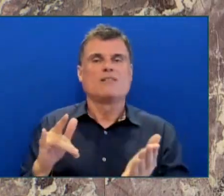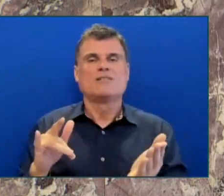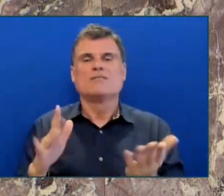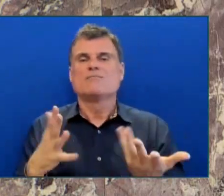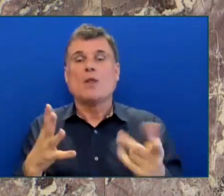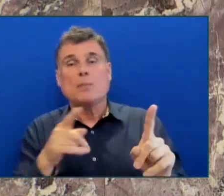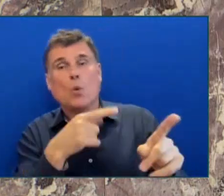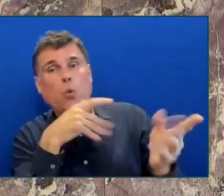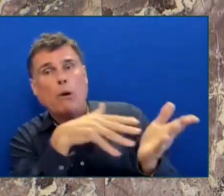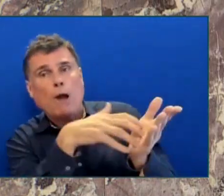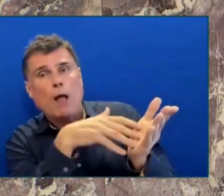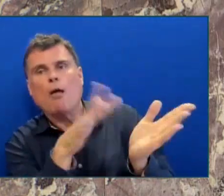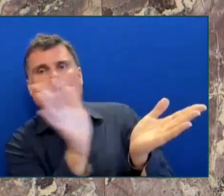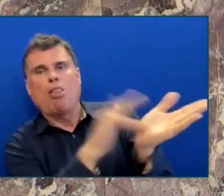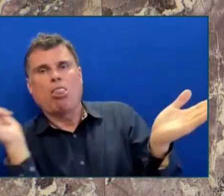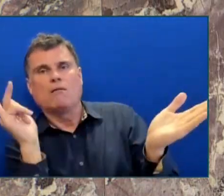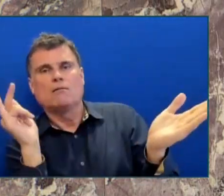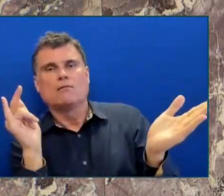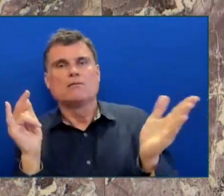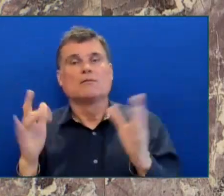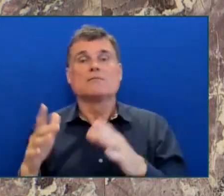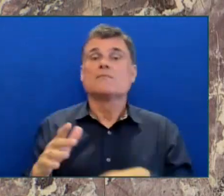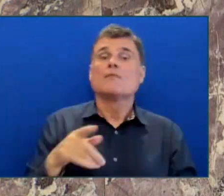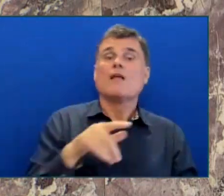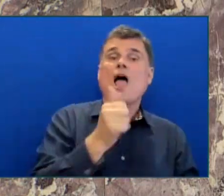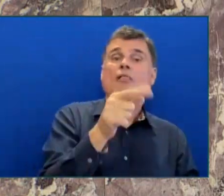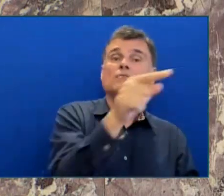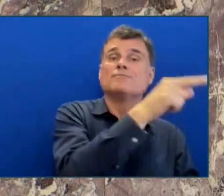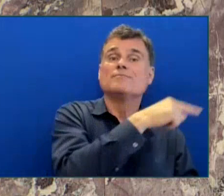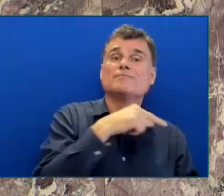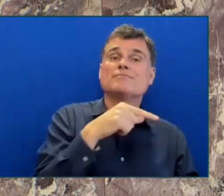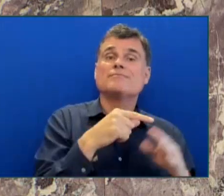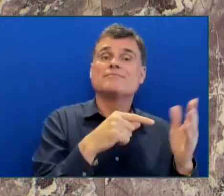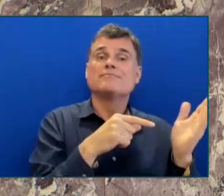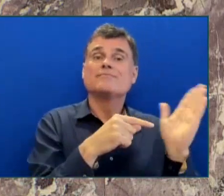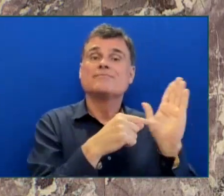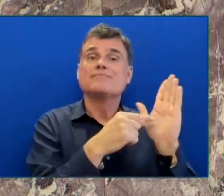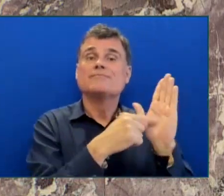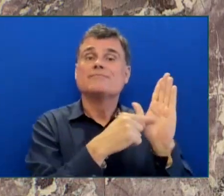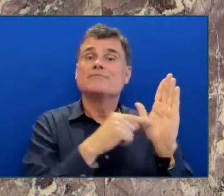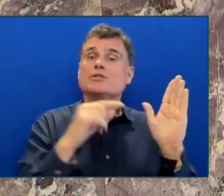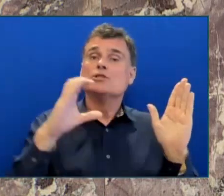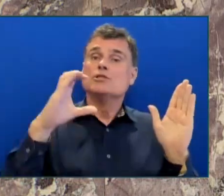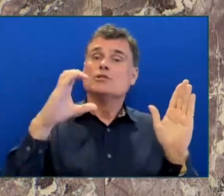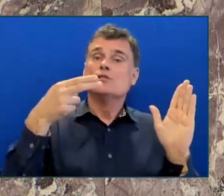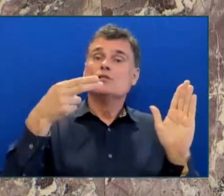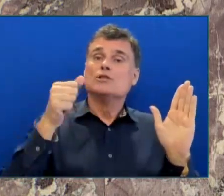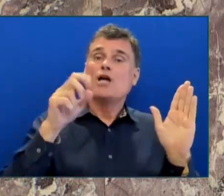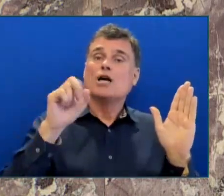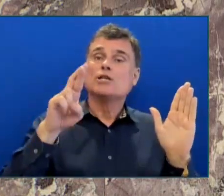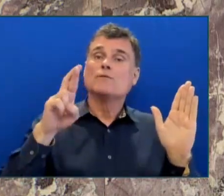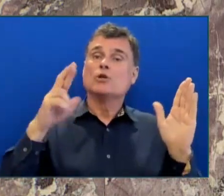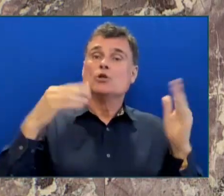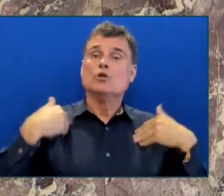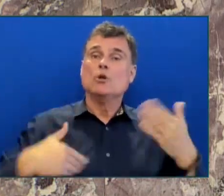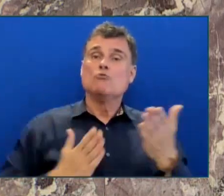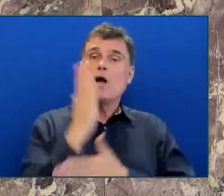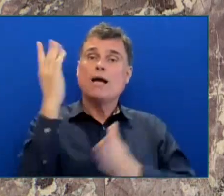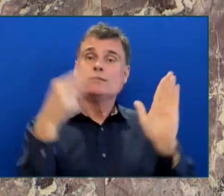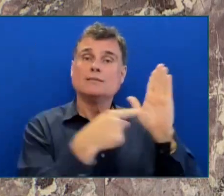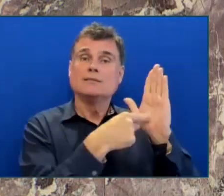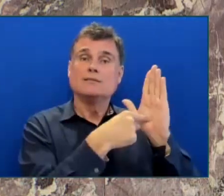and complex technical investigative requirements. And they do this with compassion, empathy, and